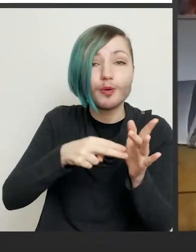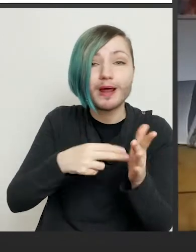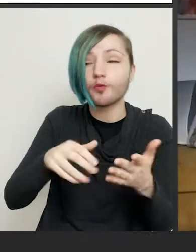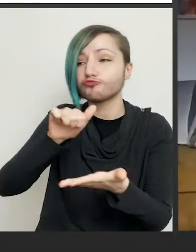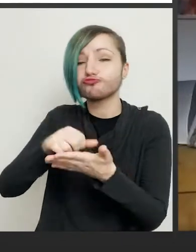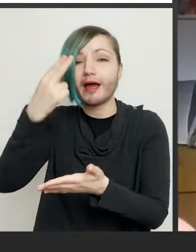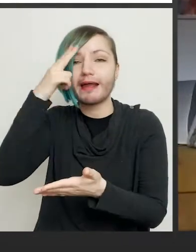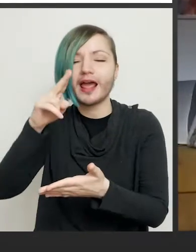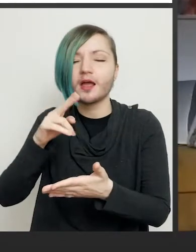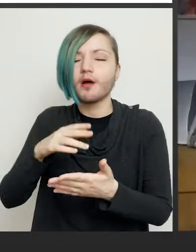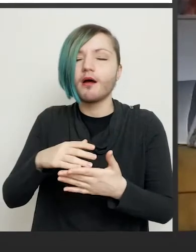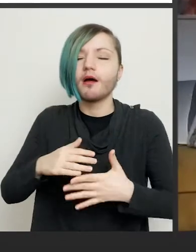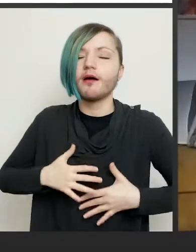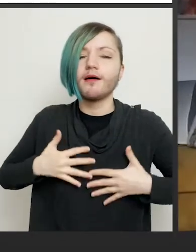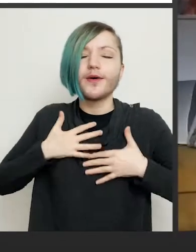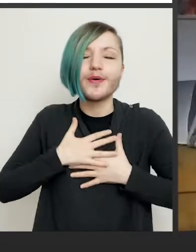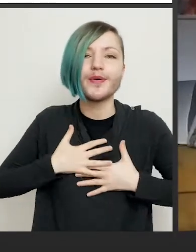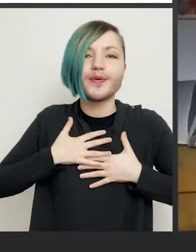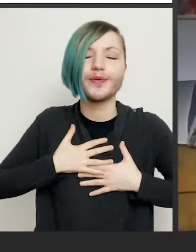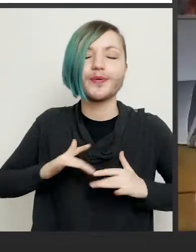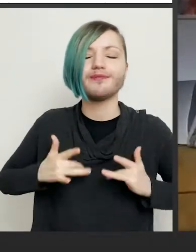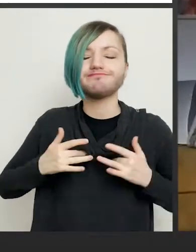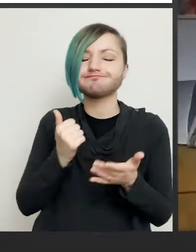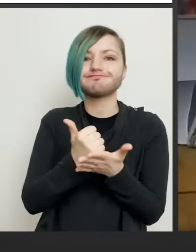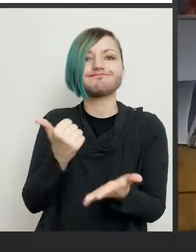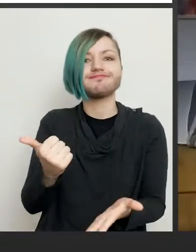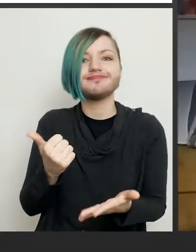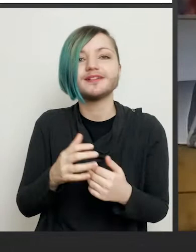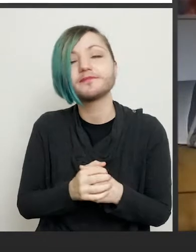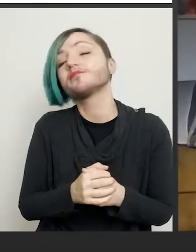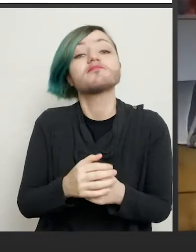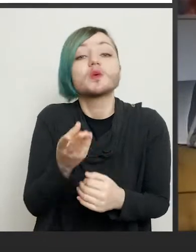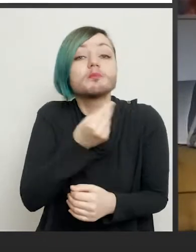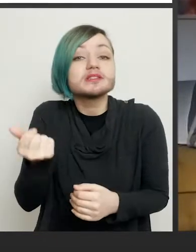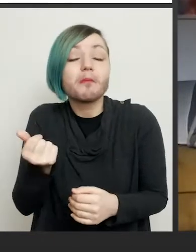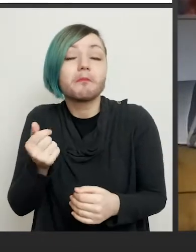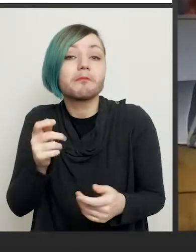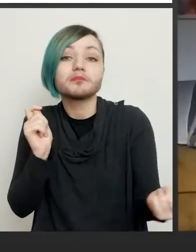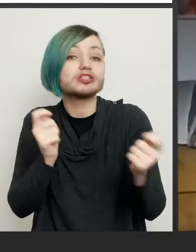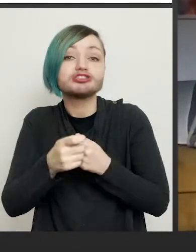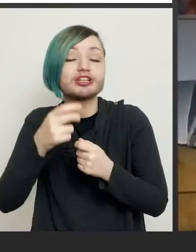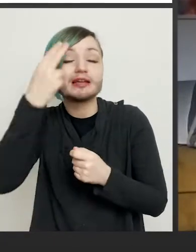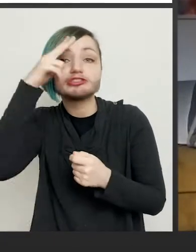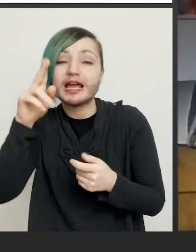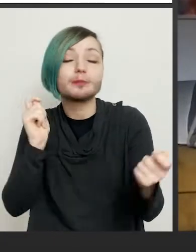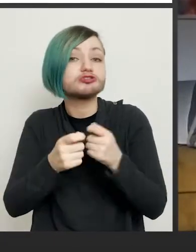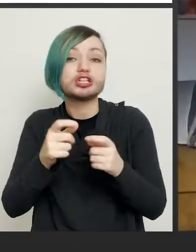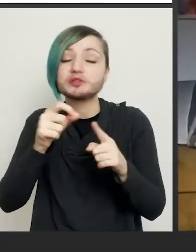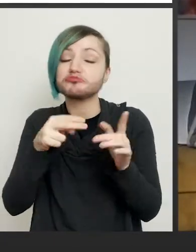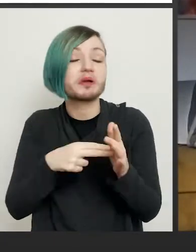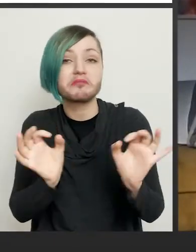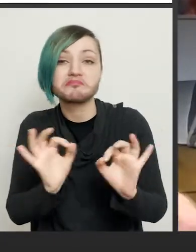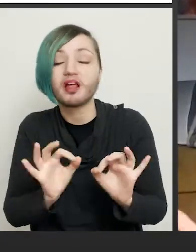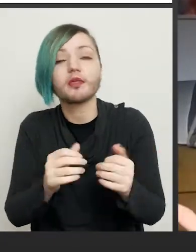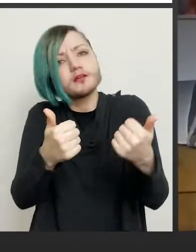But as you said, some people don't necessarily change their names and pronouns, and that's completely fine as well. It's just about finding what fits you. And sometimes you can